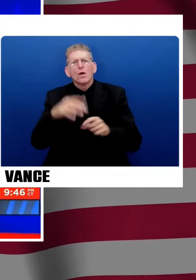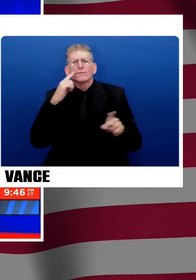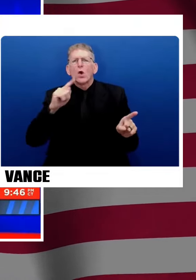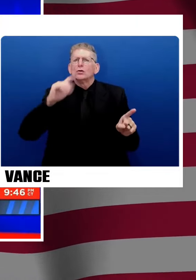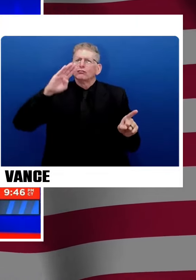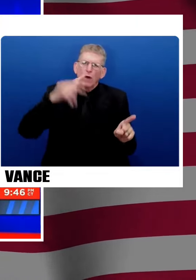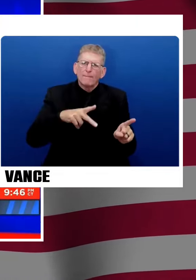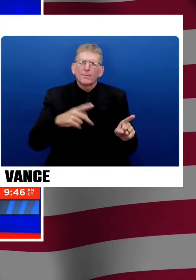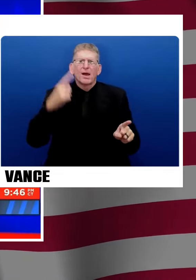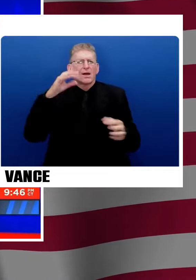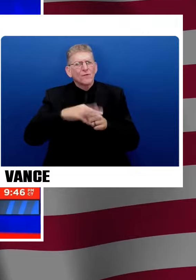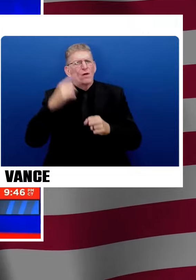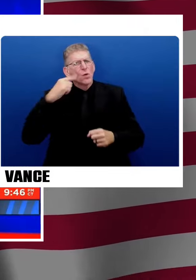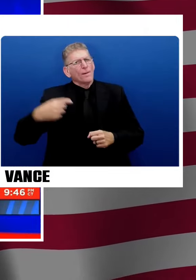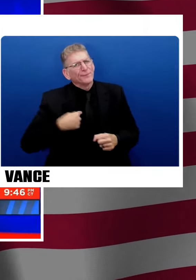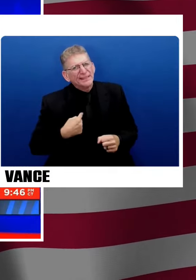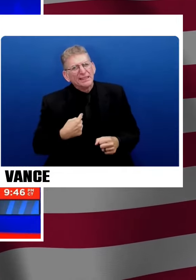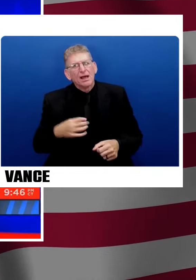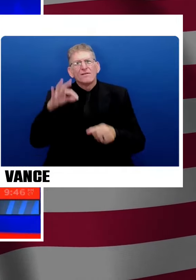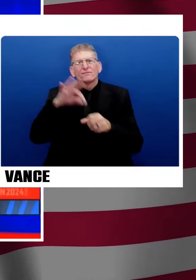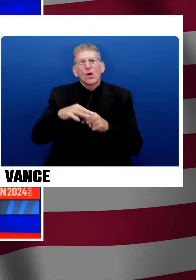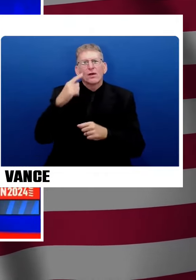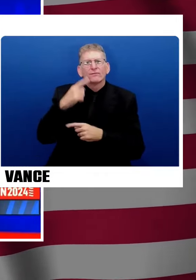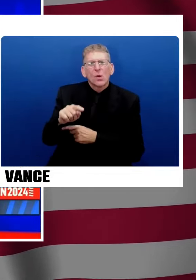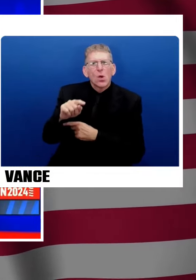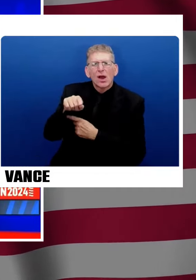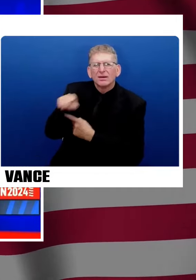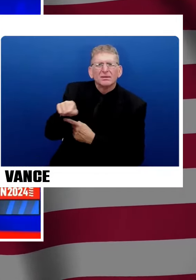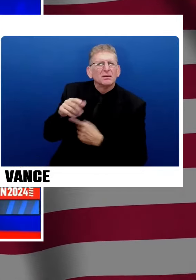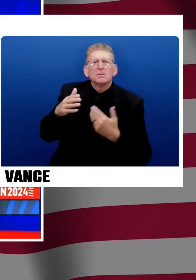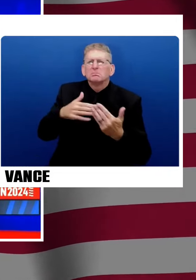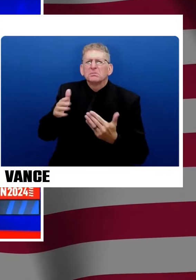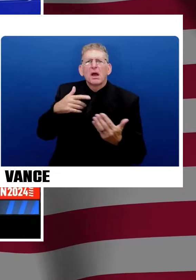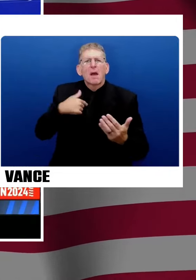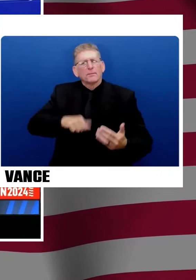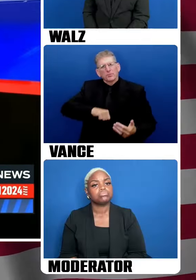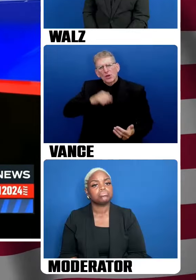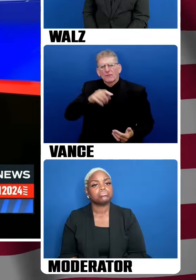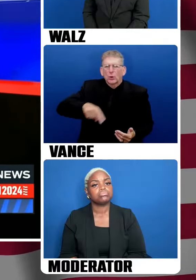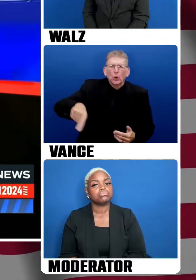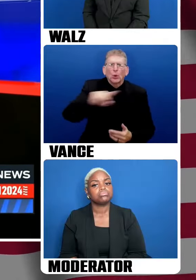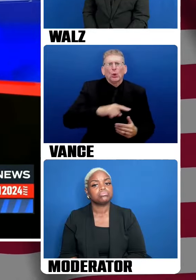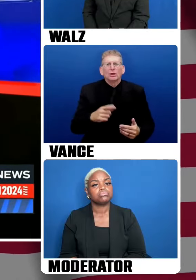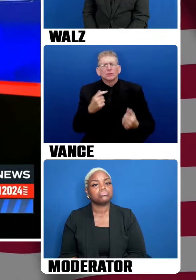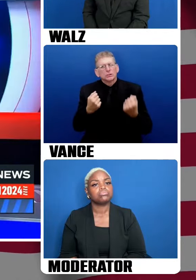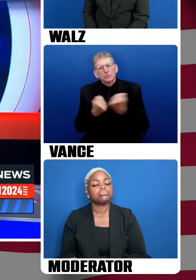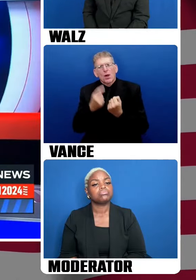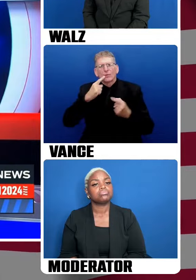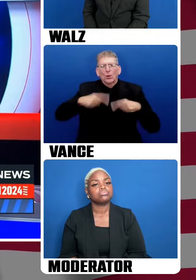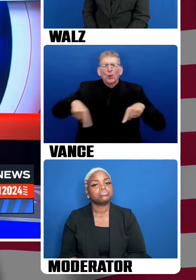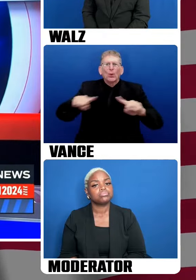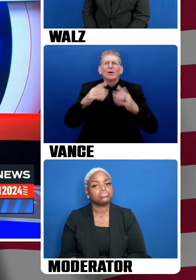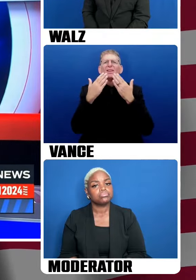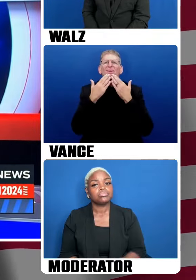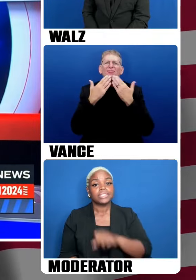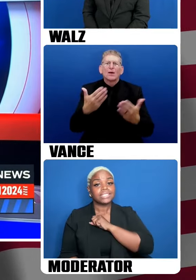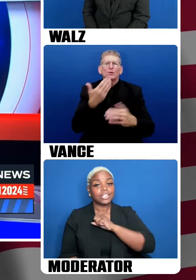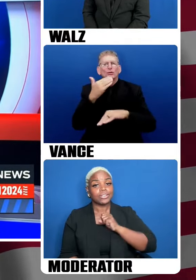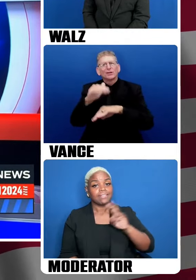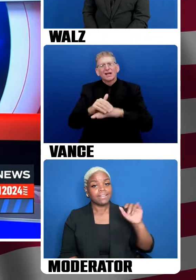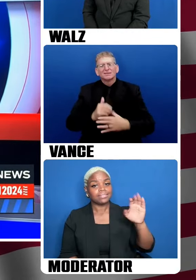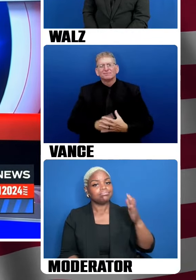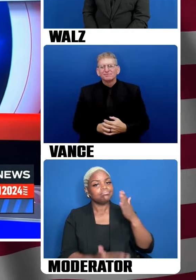say I'm so proud to be doing this, and I'm rooting for you. God bless you, and good night. Senator Vance, thank you. And thank you both for participating